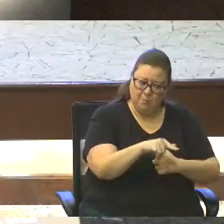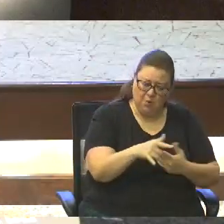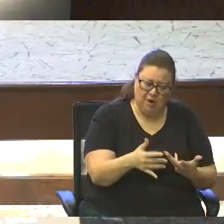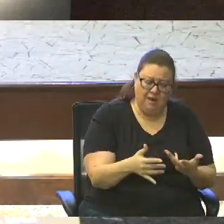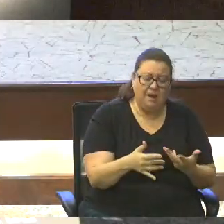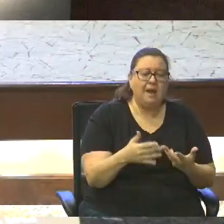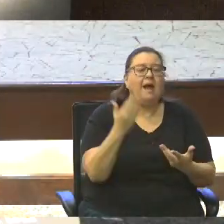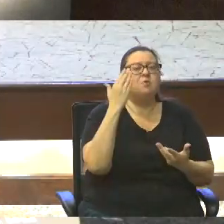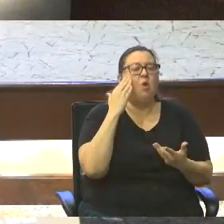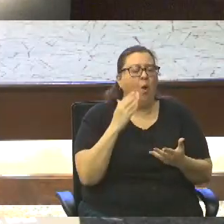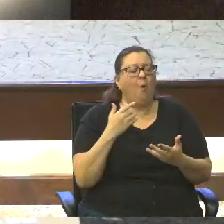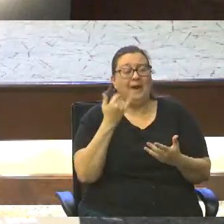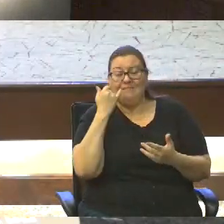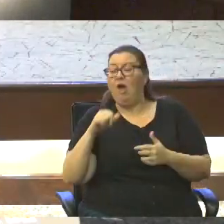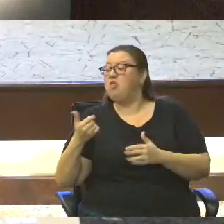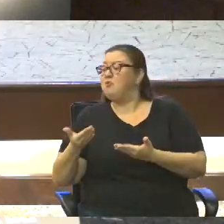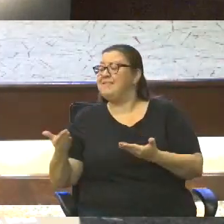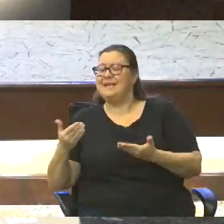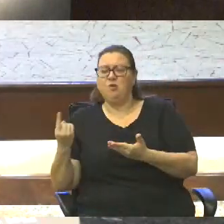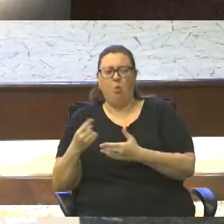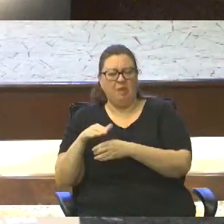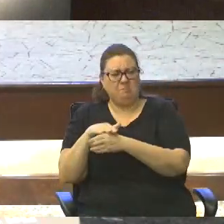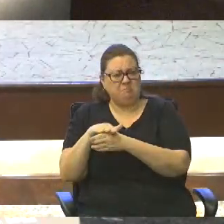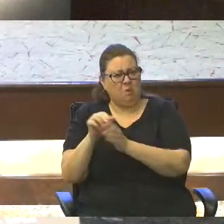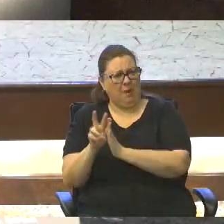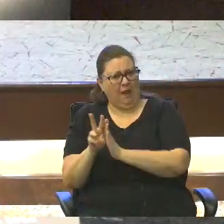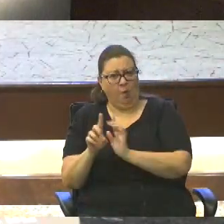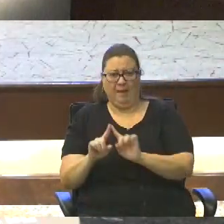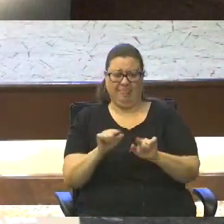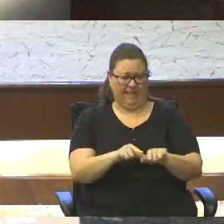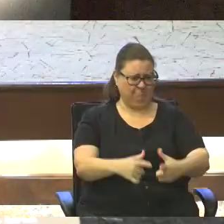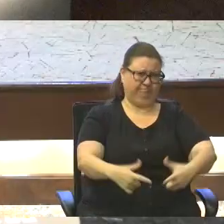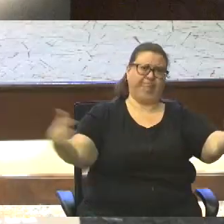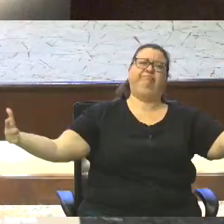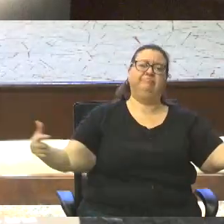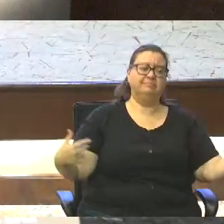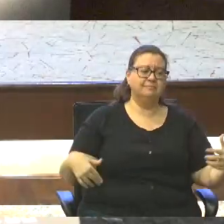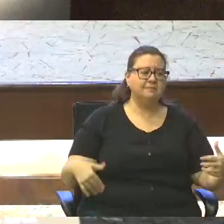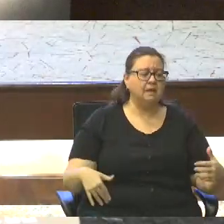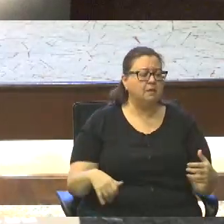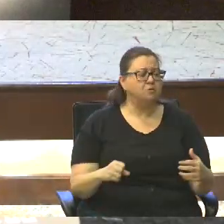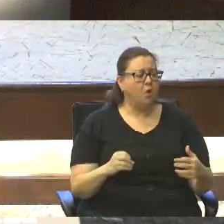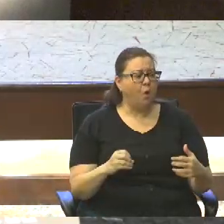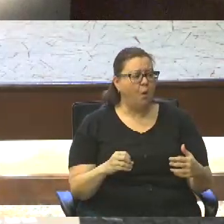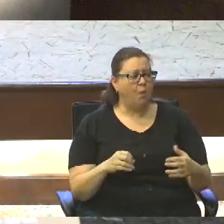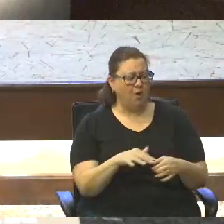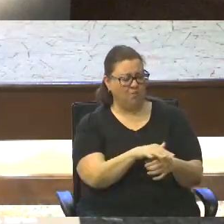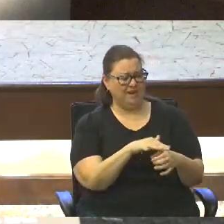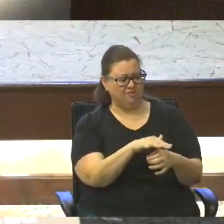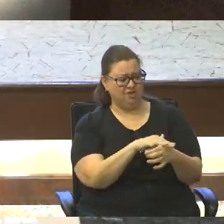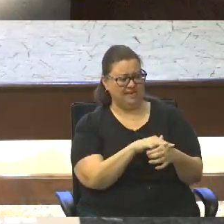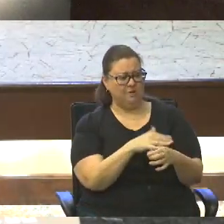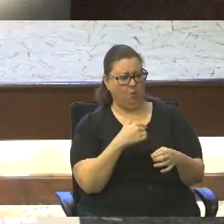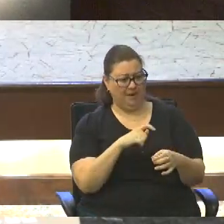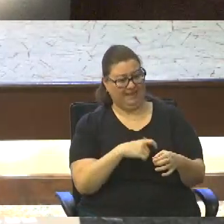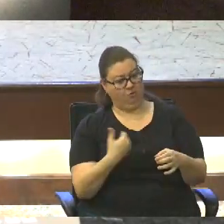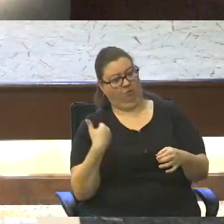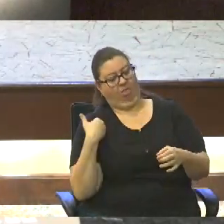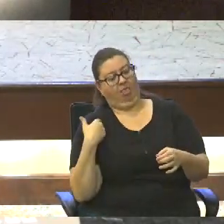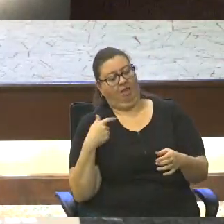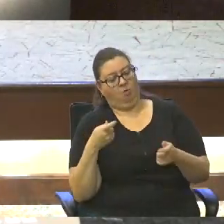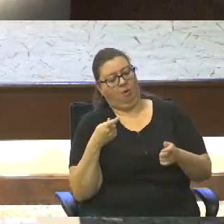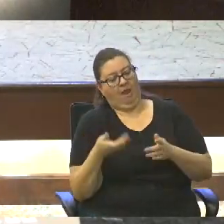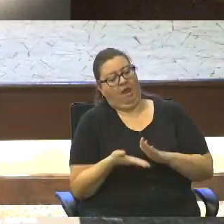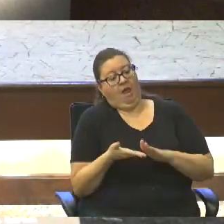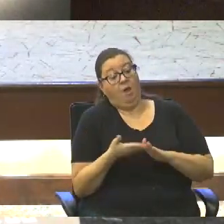note for the public that this is another solid that the city of Waco is doing for our region, and one that we're happy to do so, but